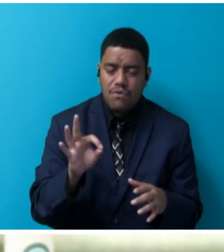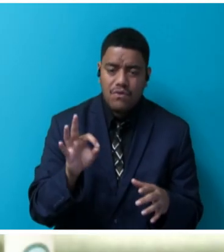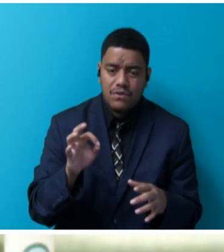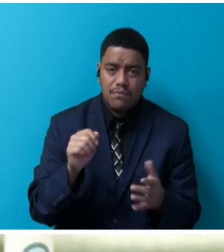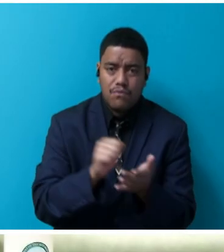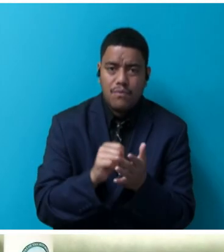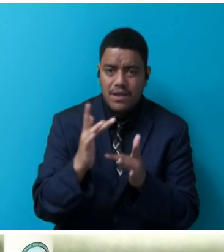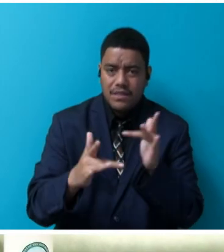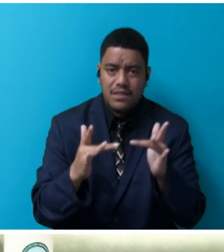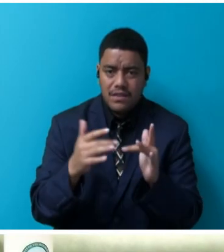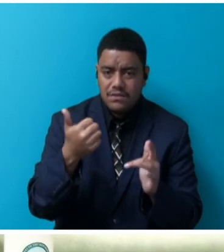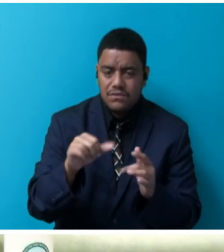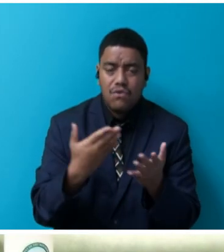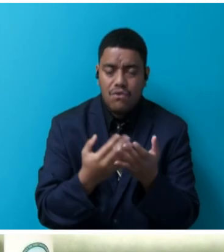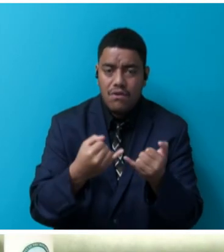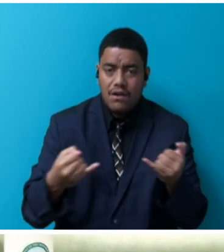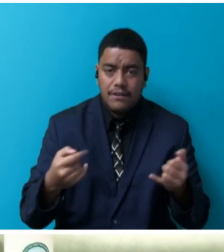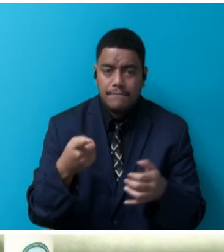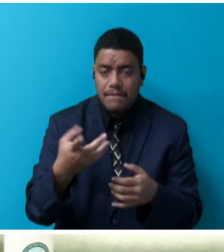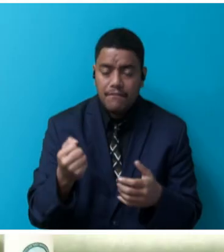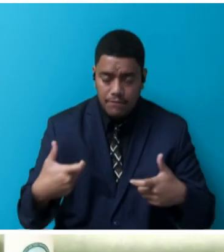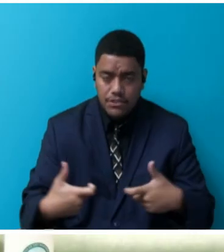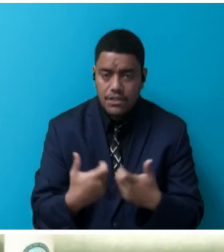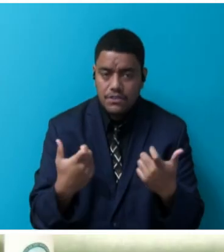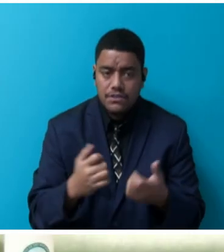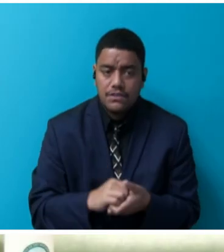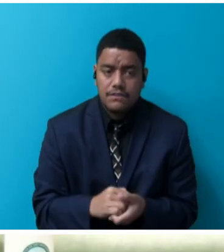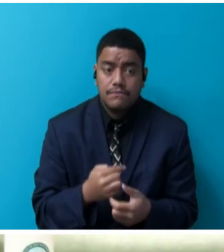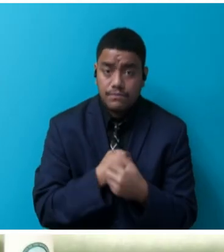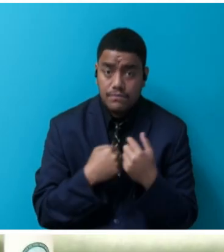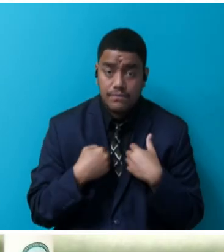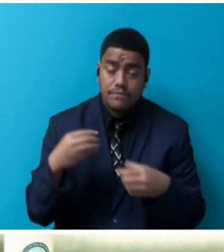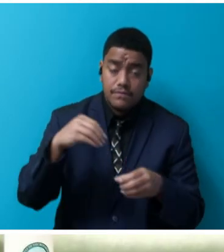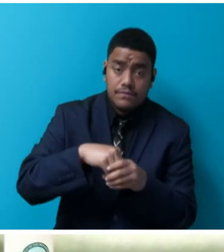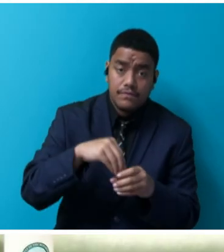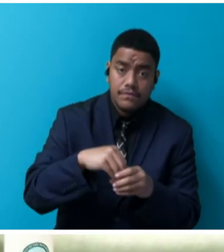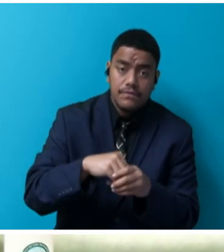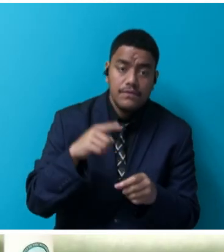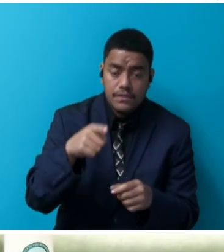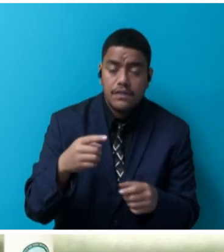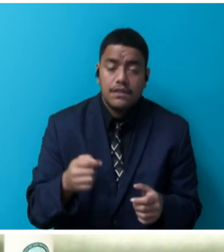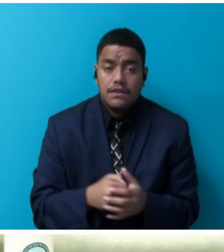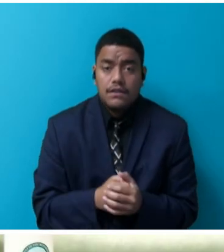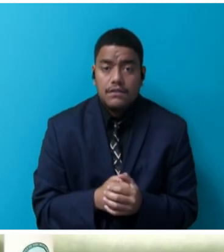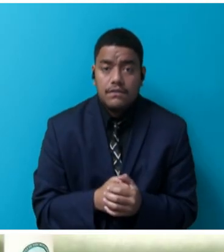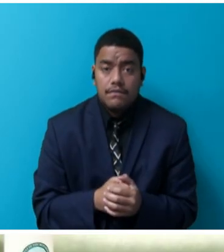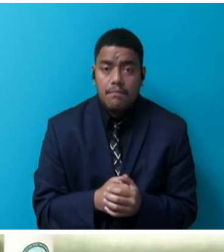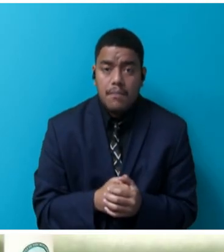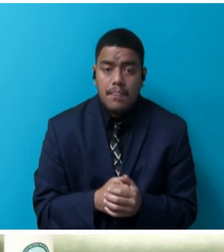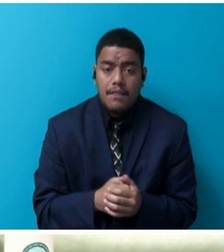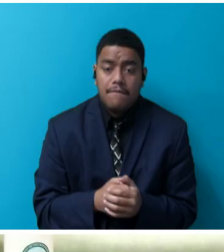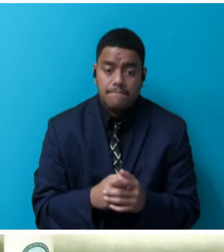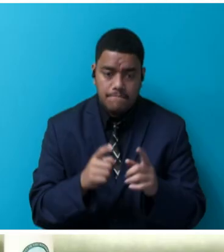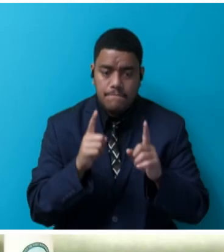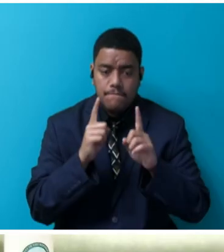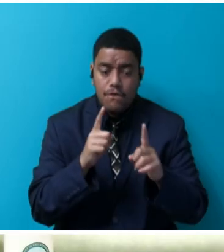we recognize the significant challenges which include technology required to accurately